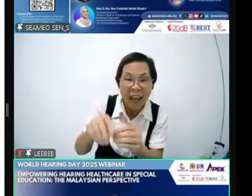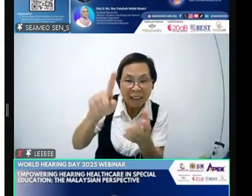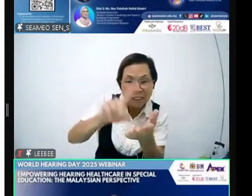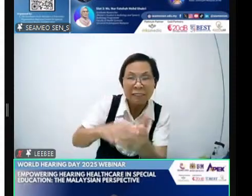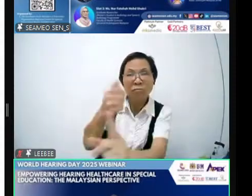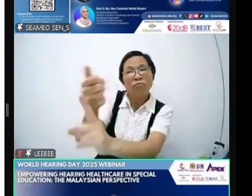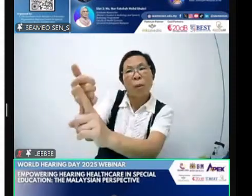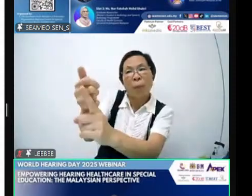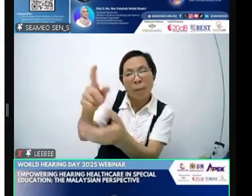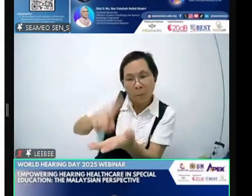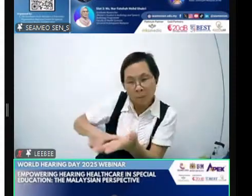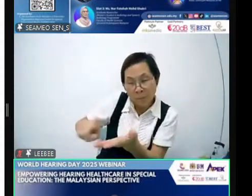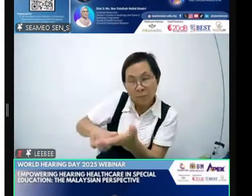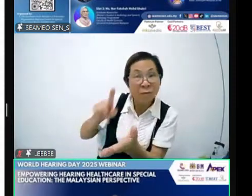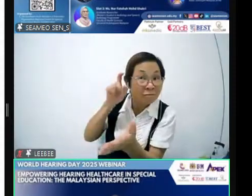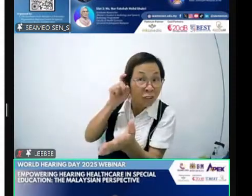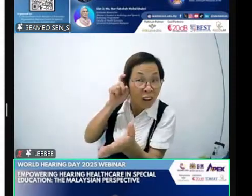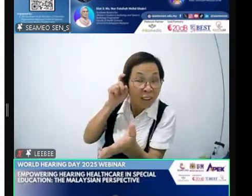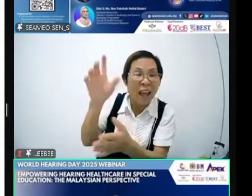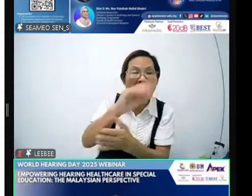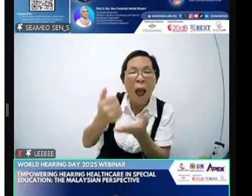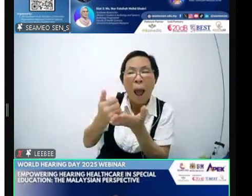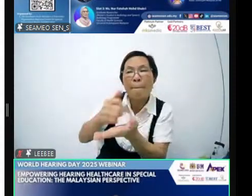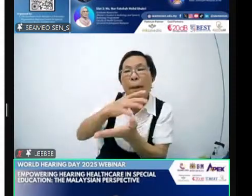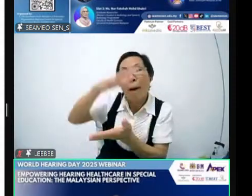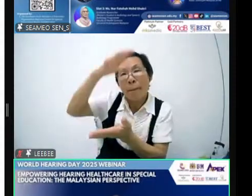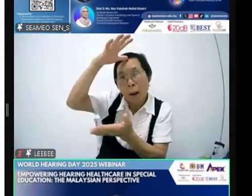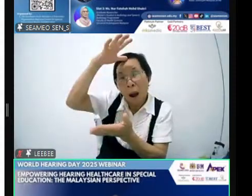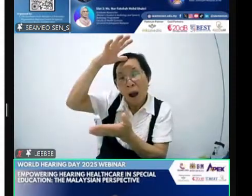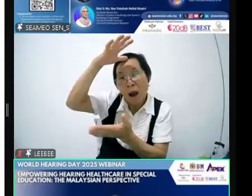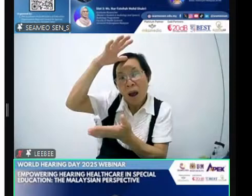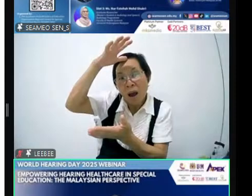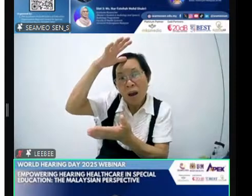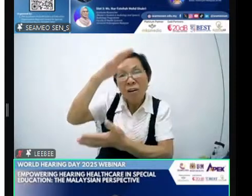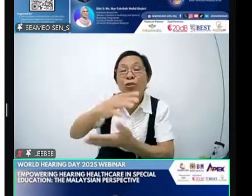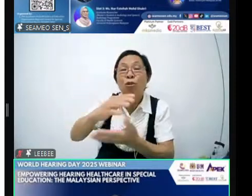exercises, which will help parents reinforce their understanding.